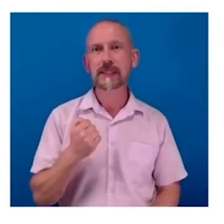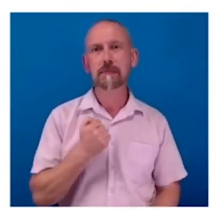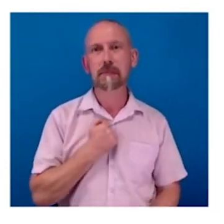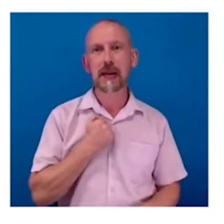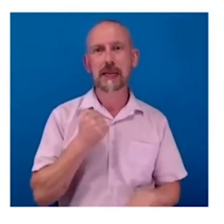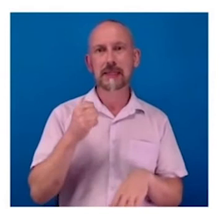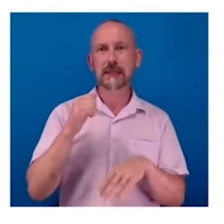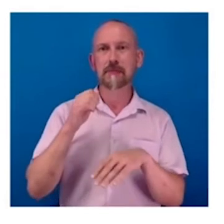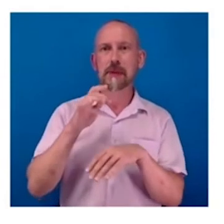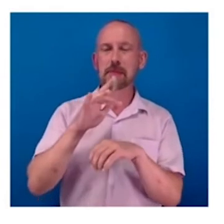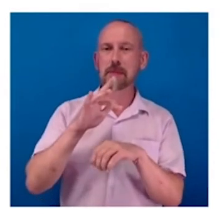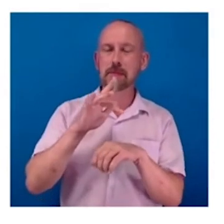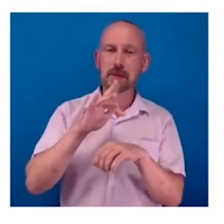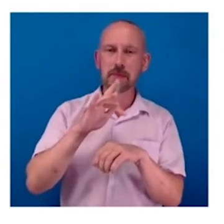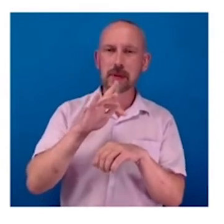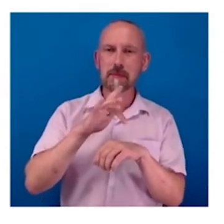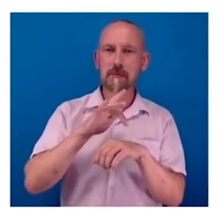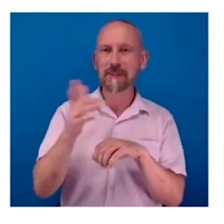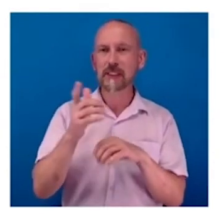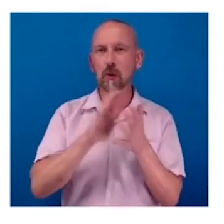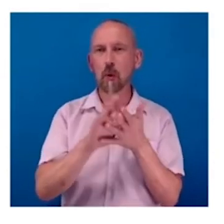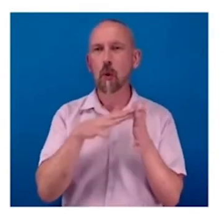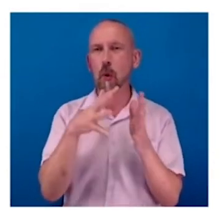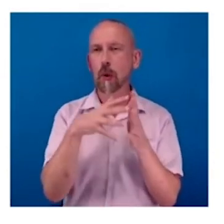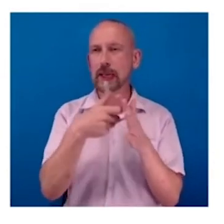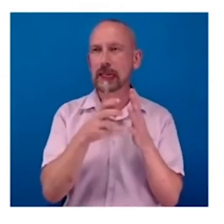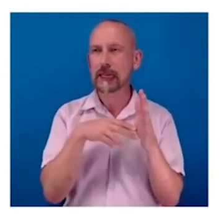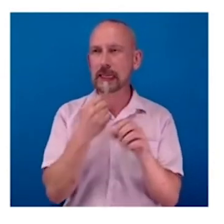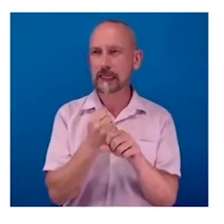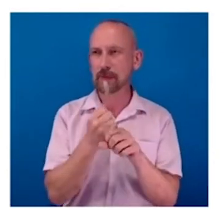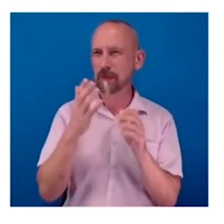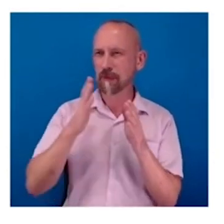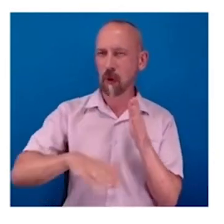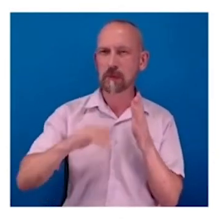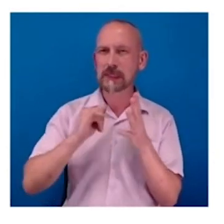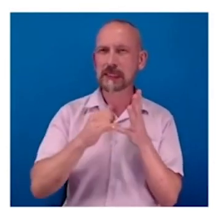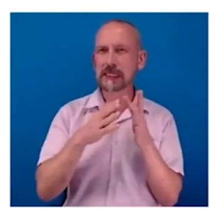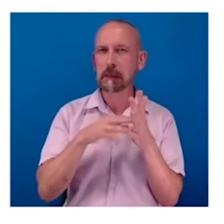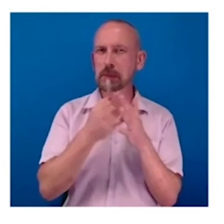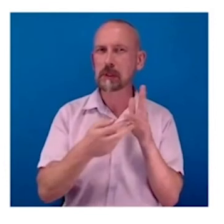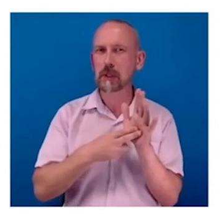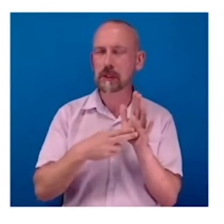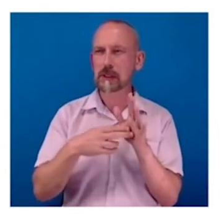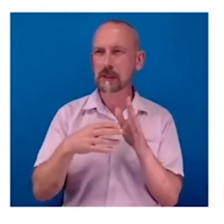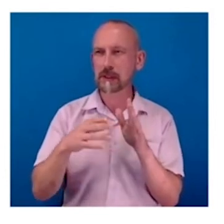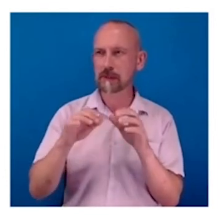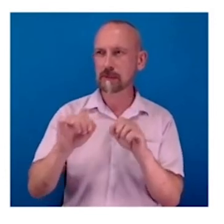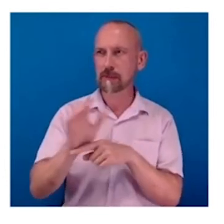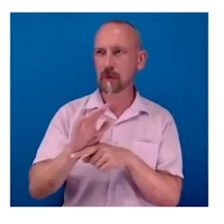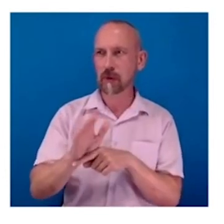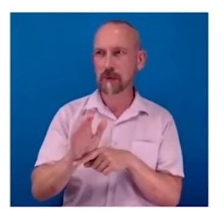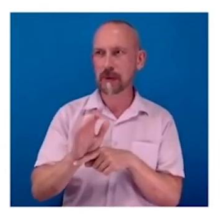and been asking about it. And I do have a Professor Stephen Hawking Simpsons model on my shelf. Could you turn my sound up,